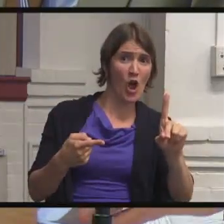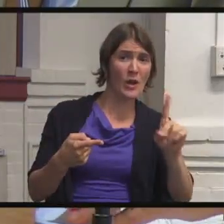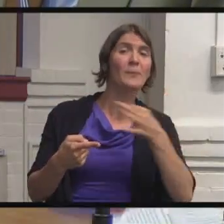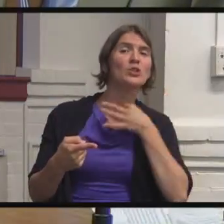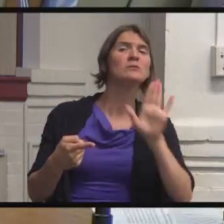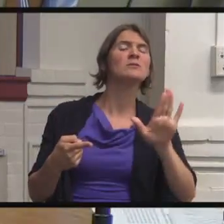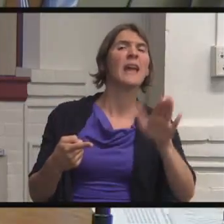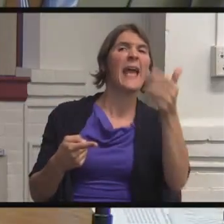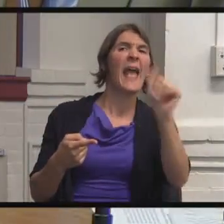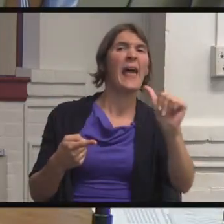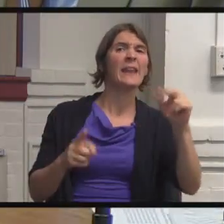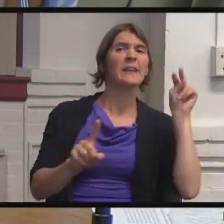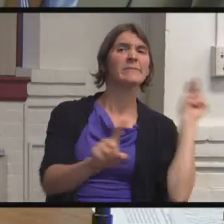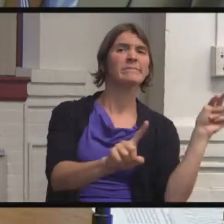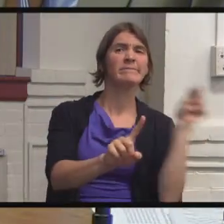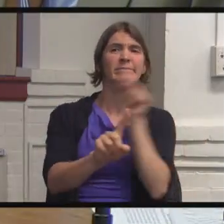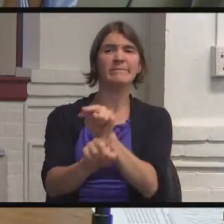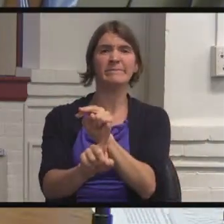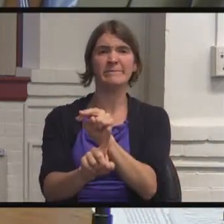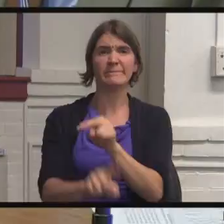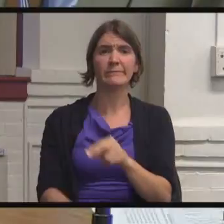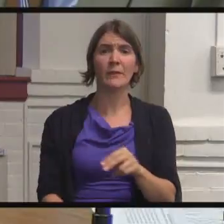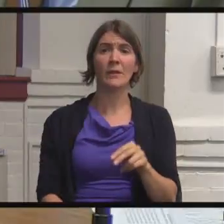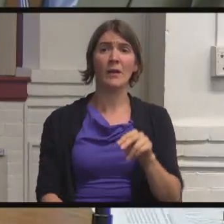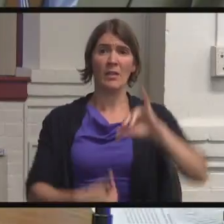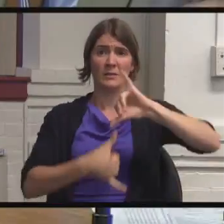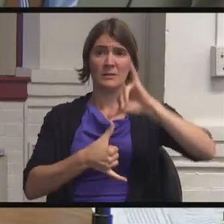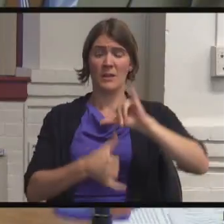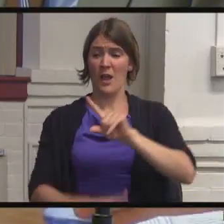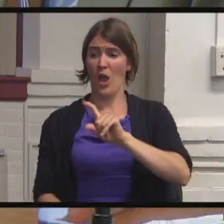position about the difference between 140 to 120 to 100?